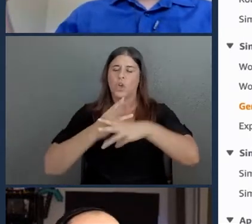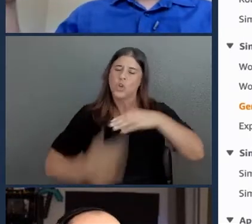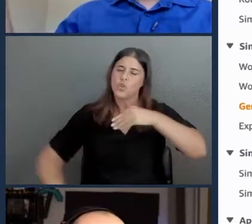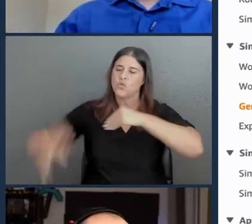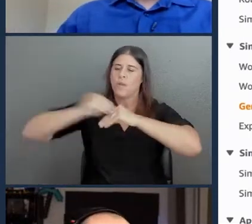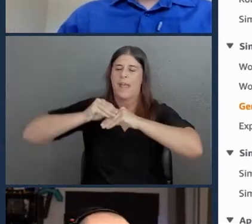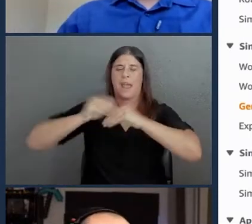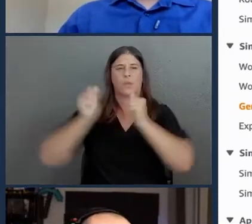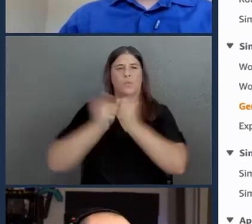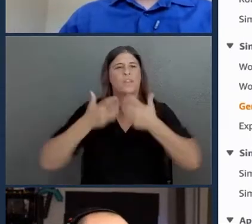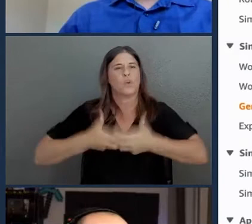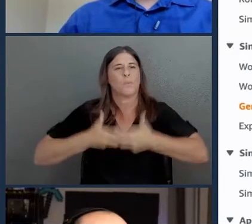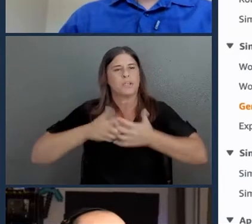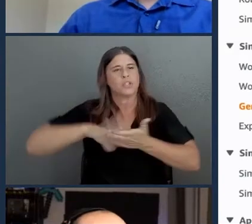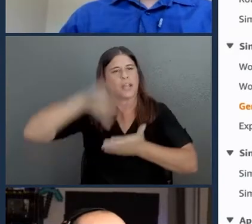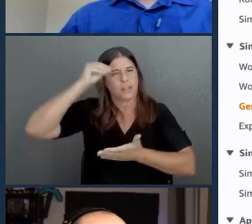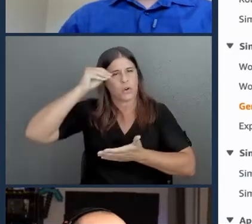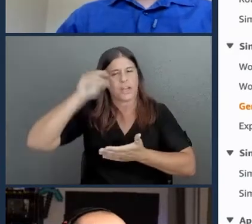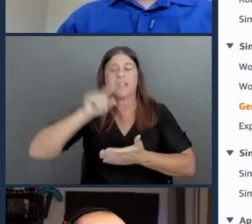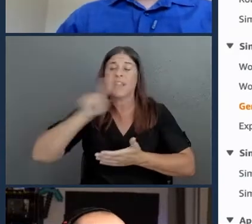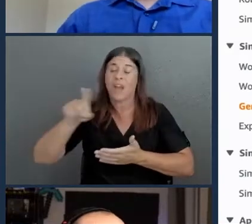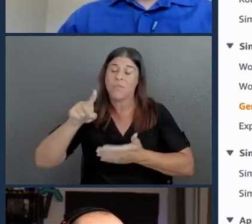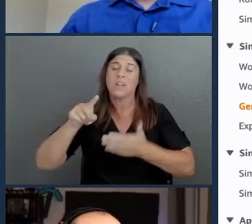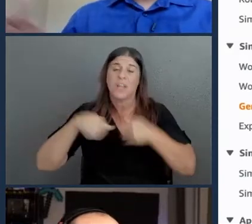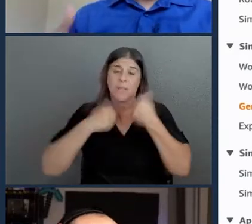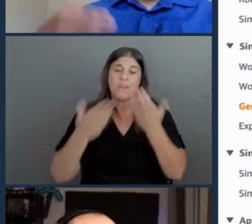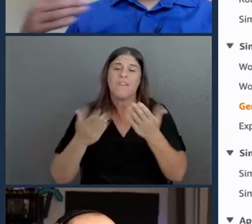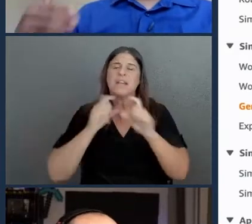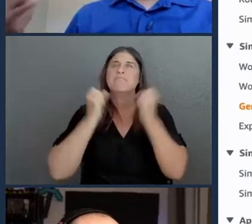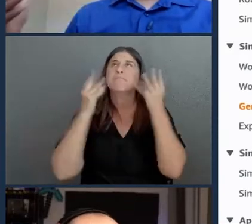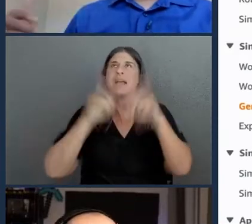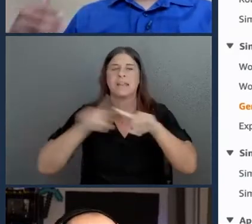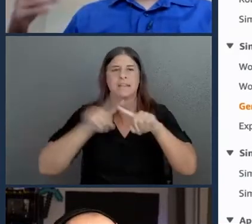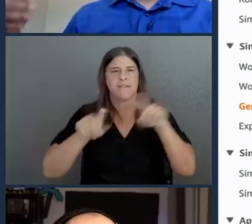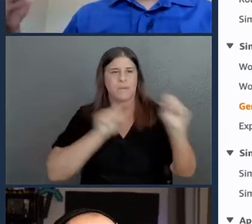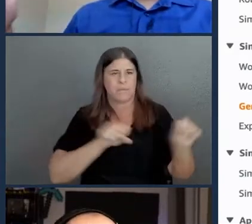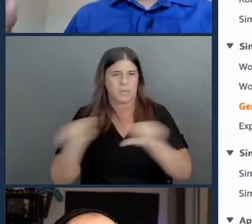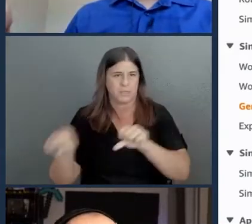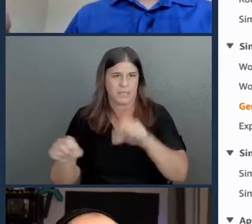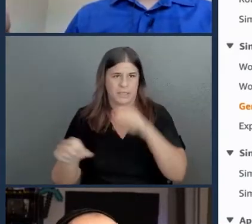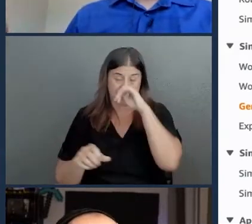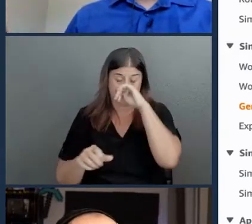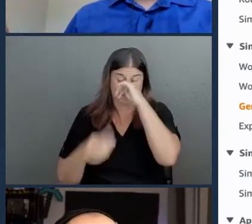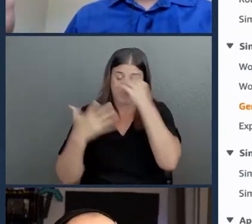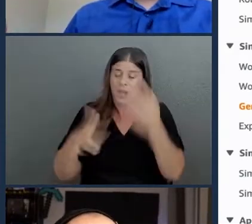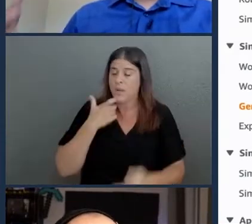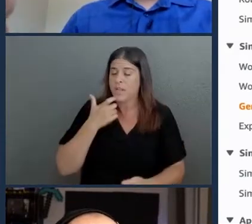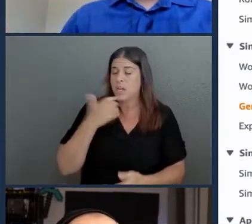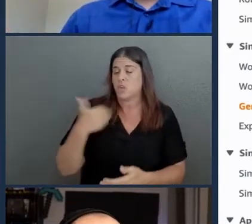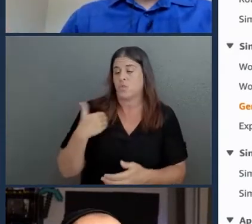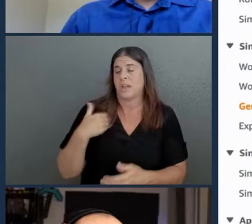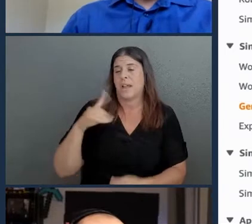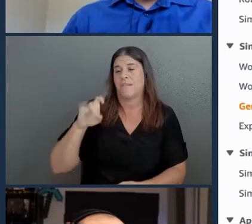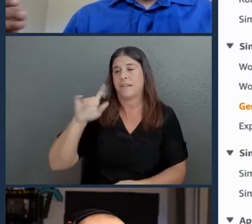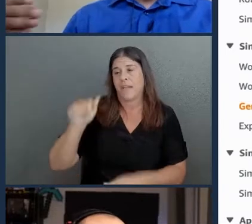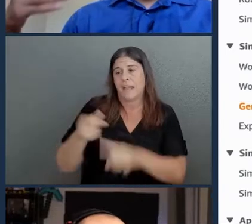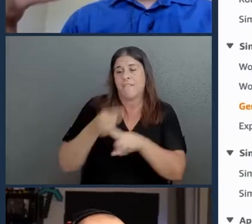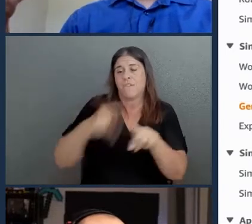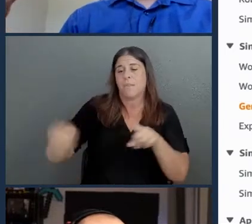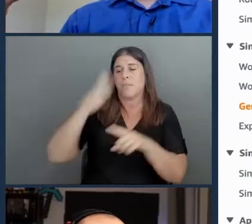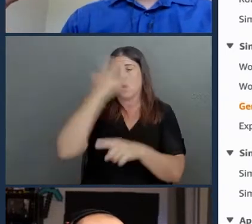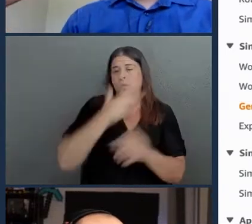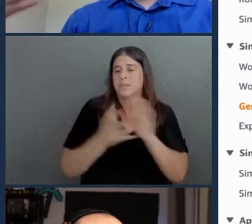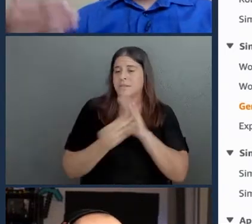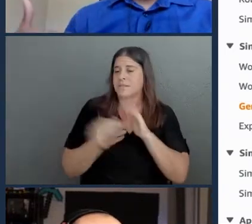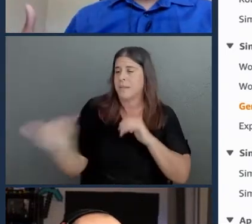I think that opens up a ton of possibilities. As I was saying, you can get data from these simulation engines,